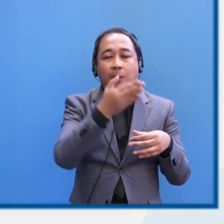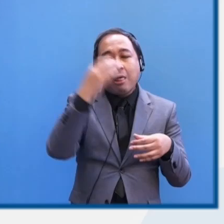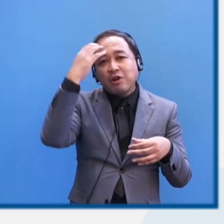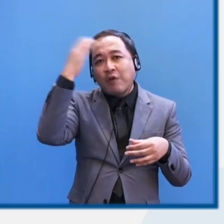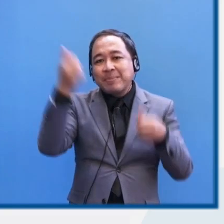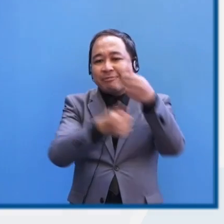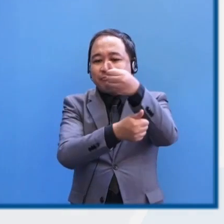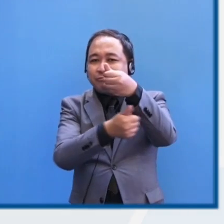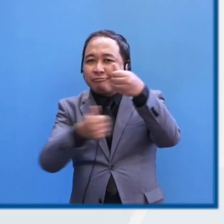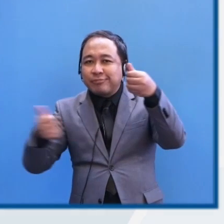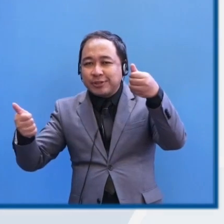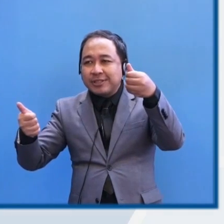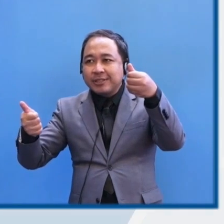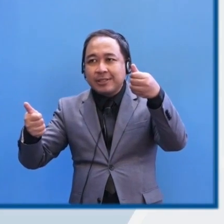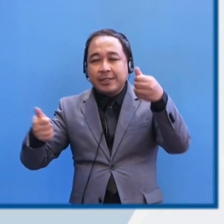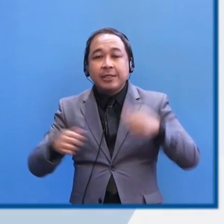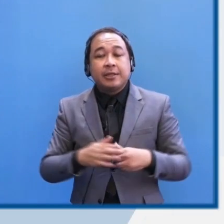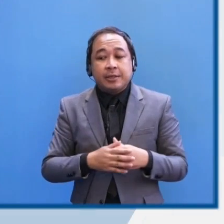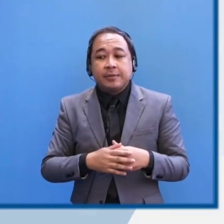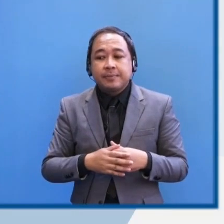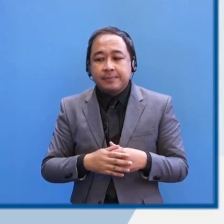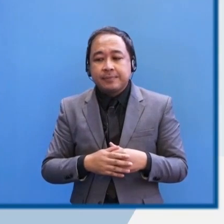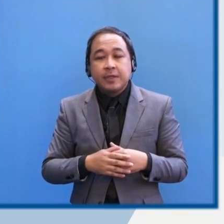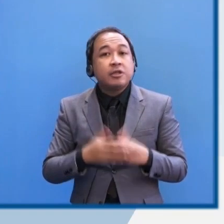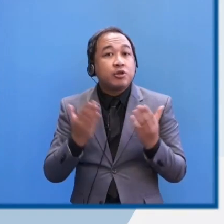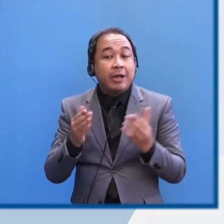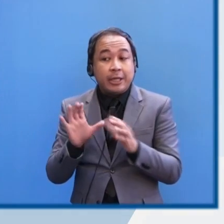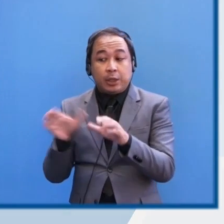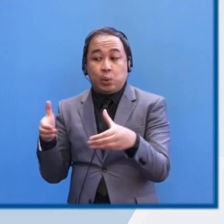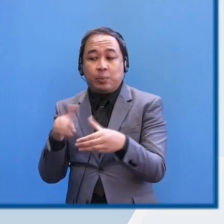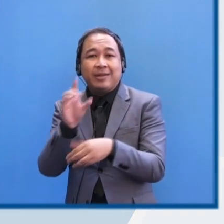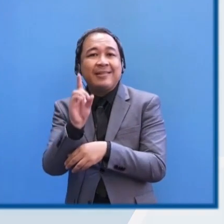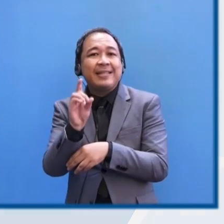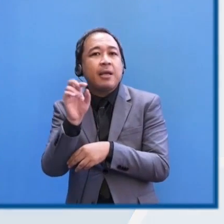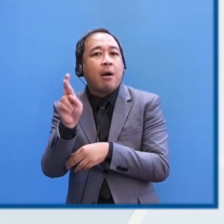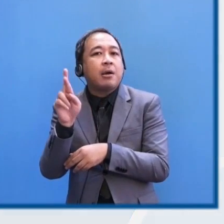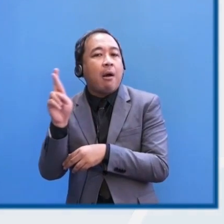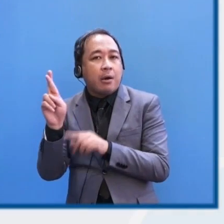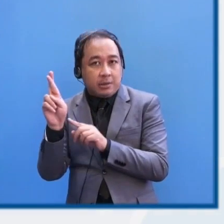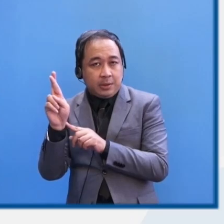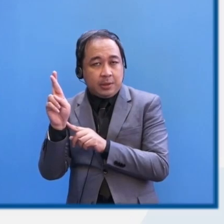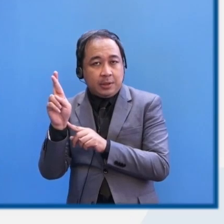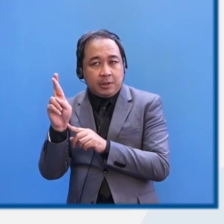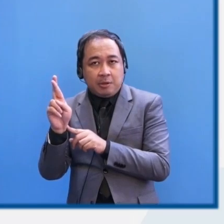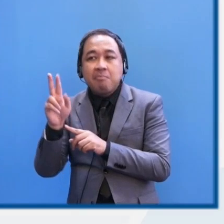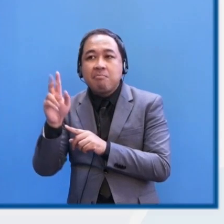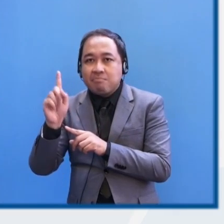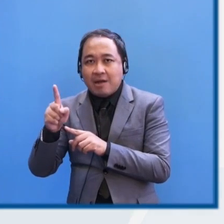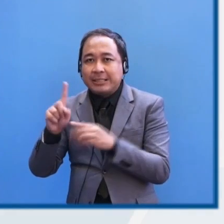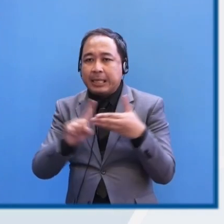structure, there's a role for the DRR group, wherever it is sitting, should we primarily be